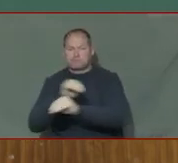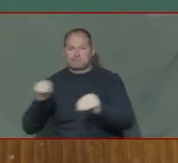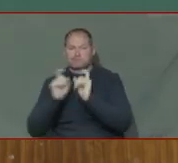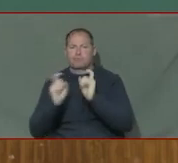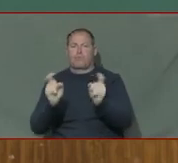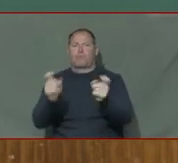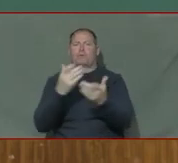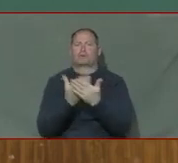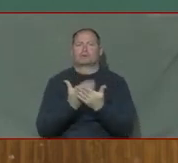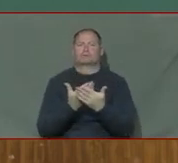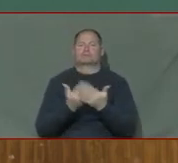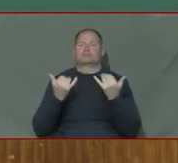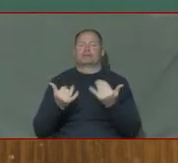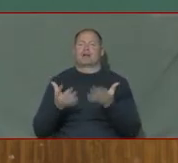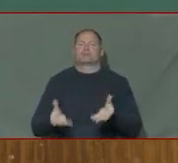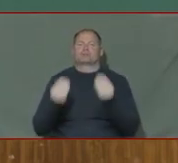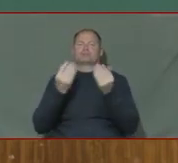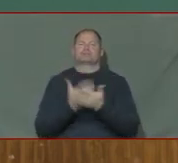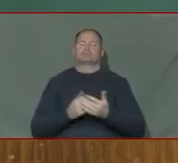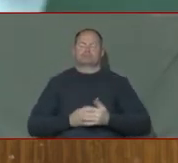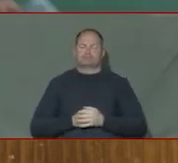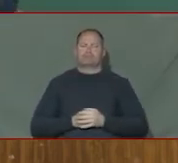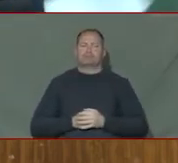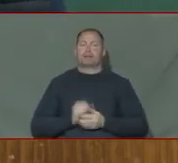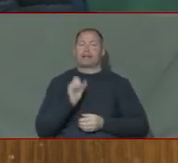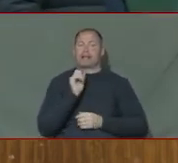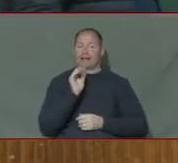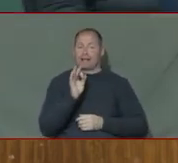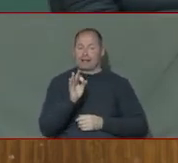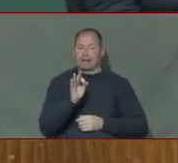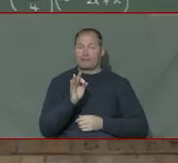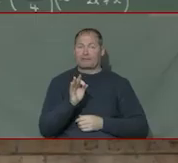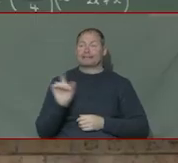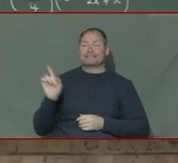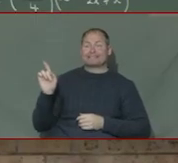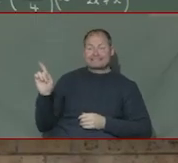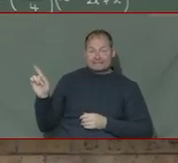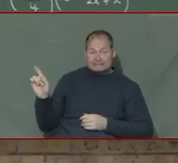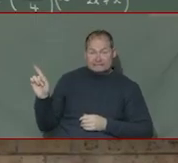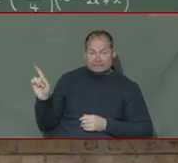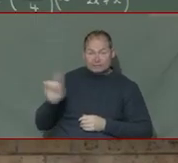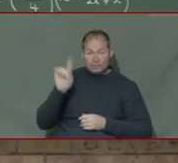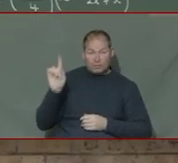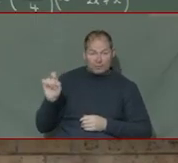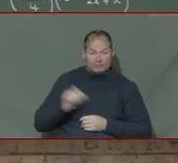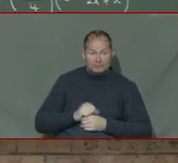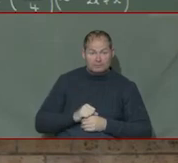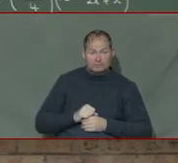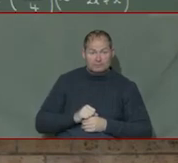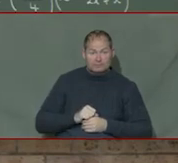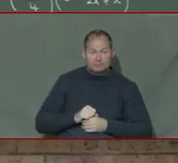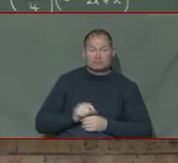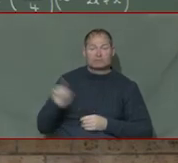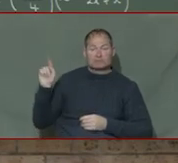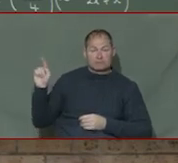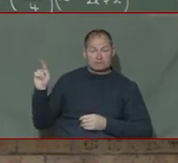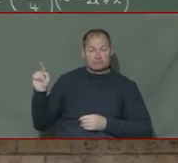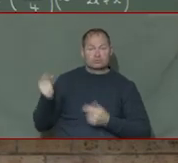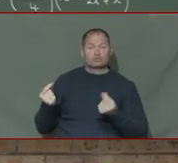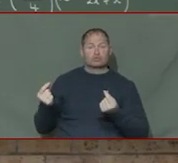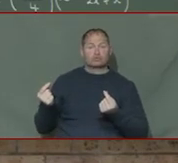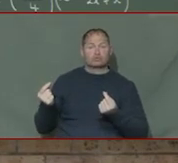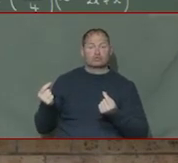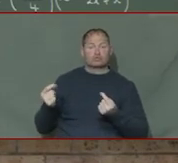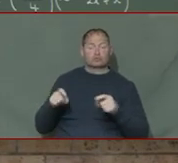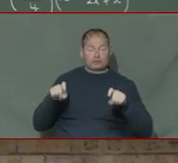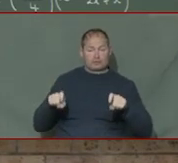prisms. If they ask you the cone, I'm going to do the sphere and the cone. I'm going to do the cone with you just